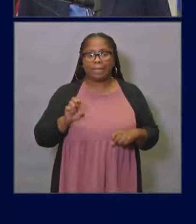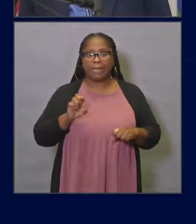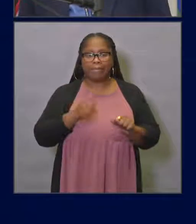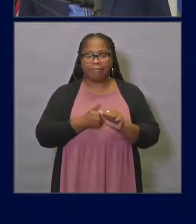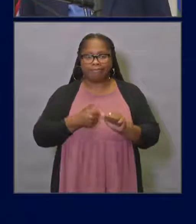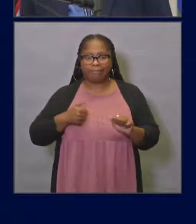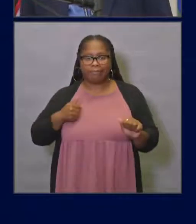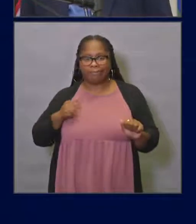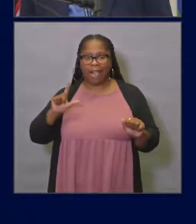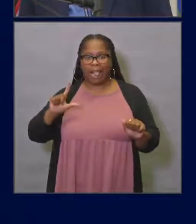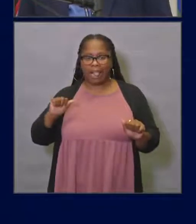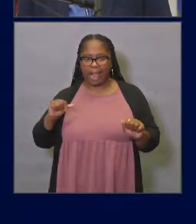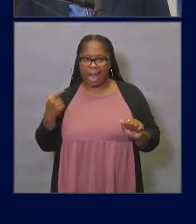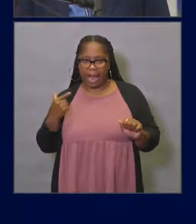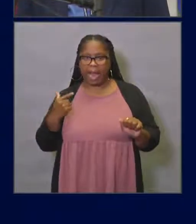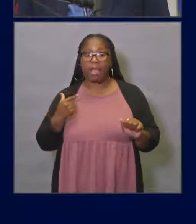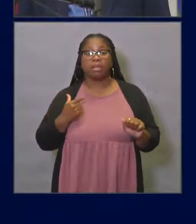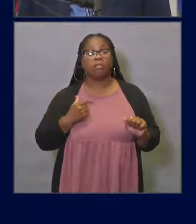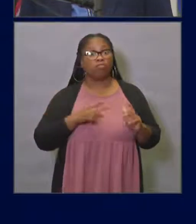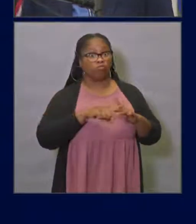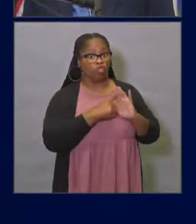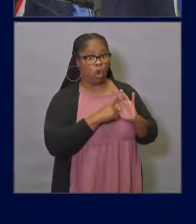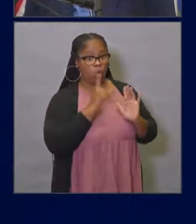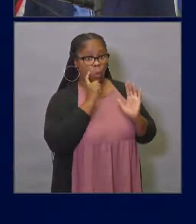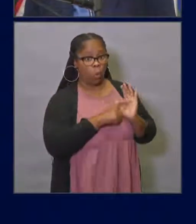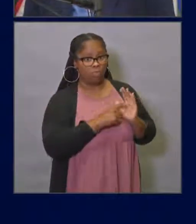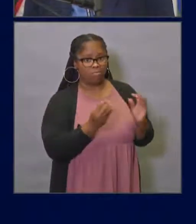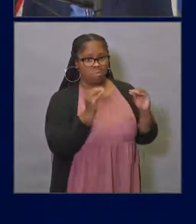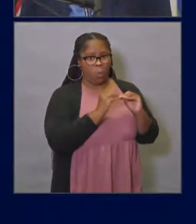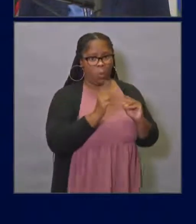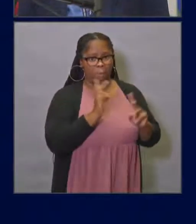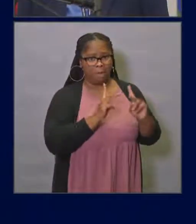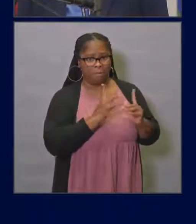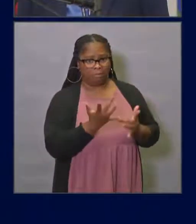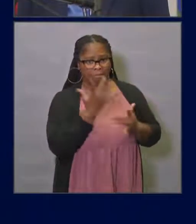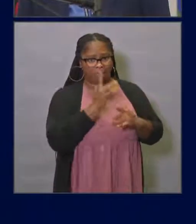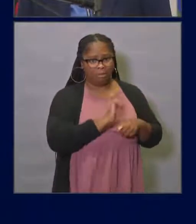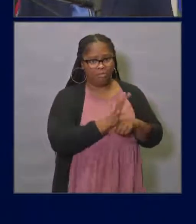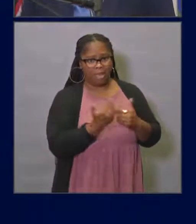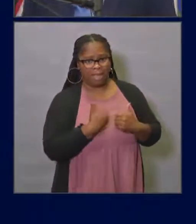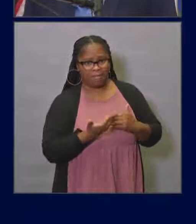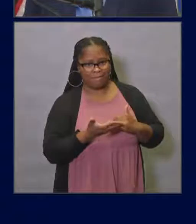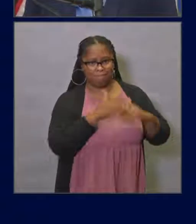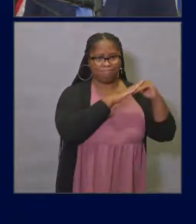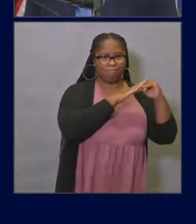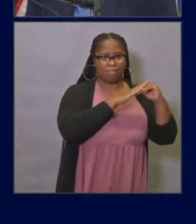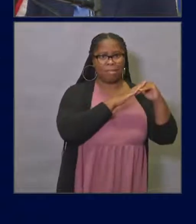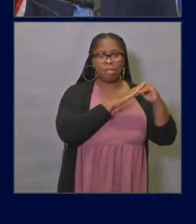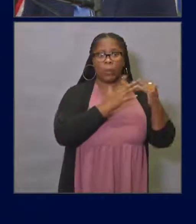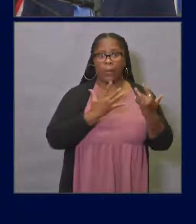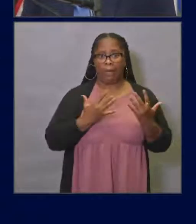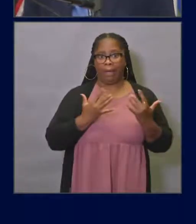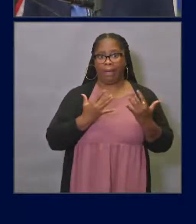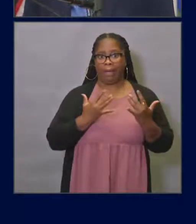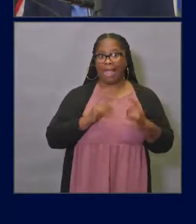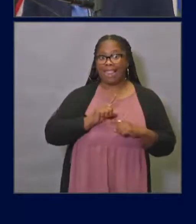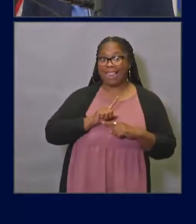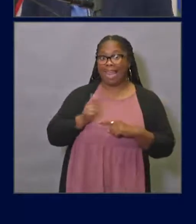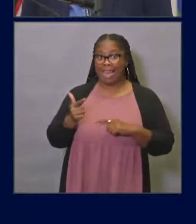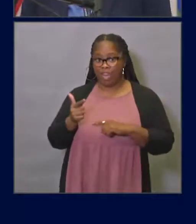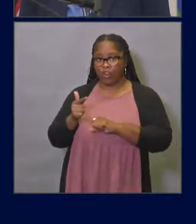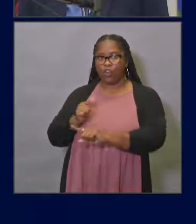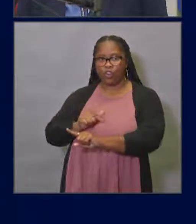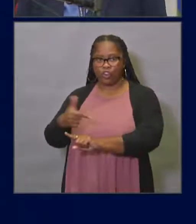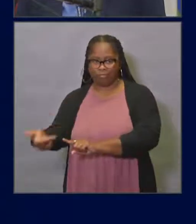an increase in cases and subsequent increases in hospitalizations. Next slide. We're relieved